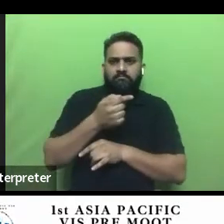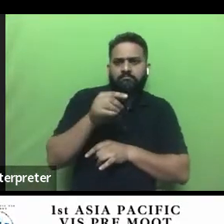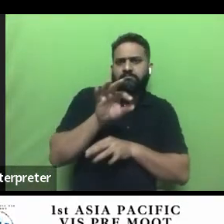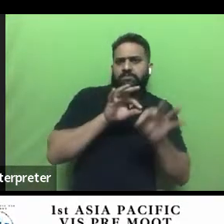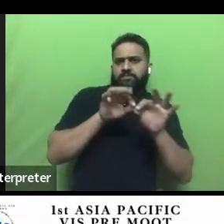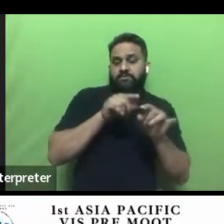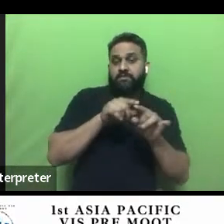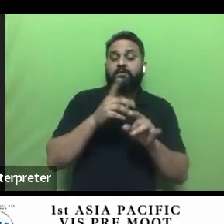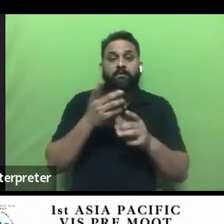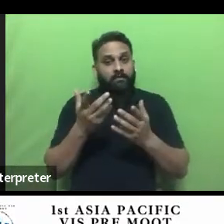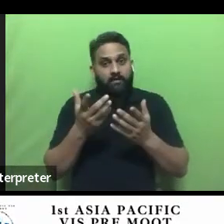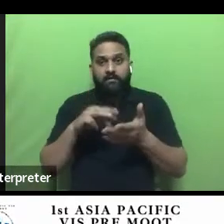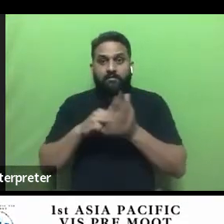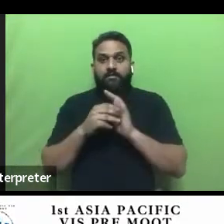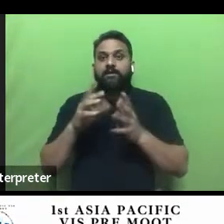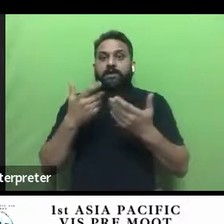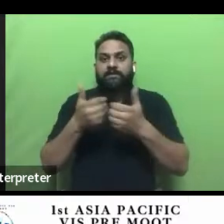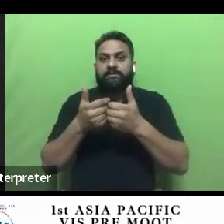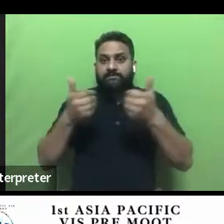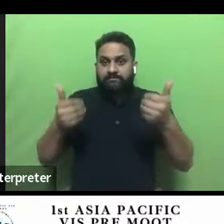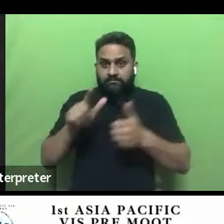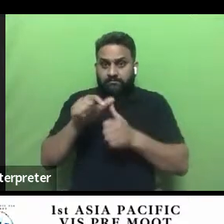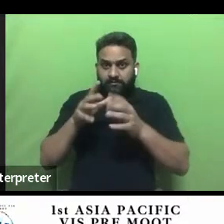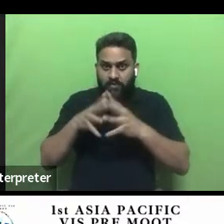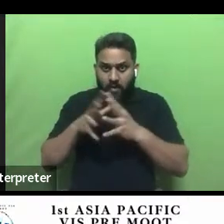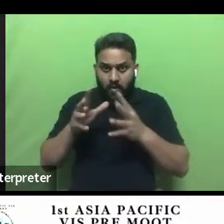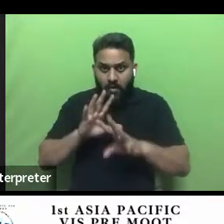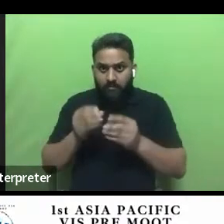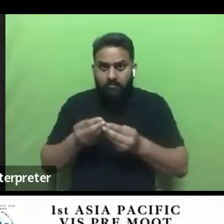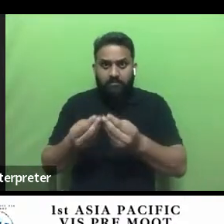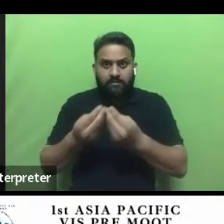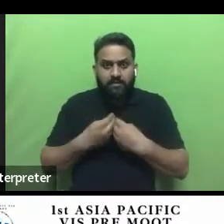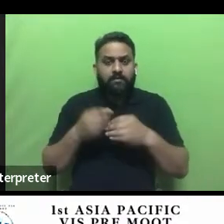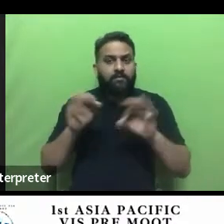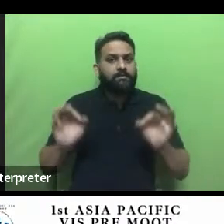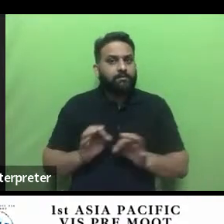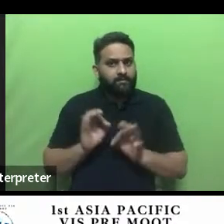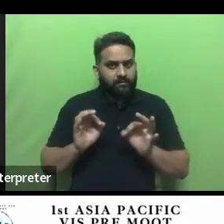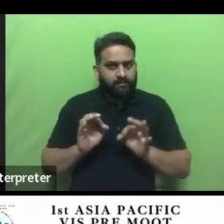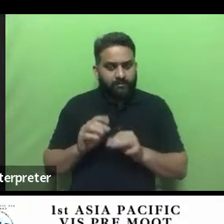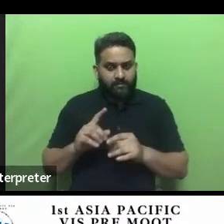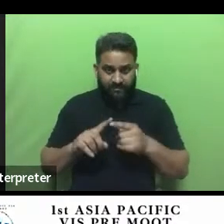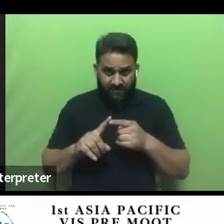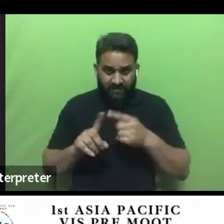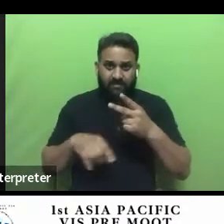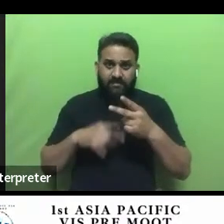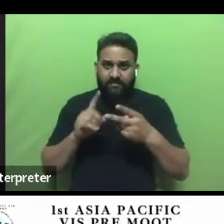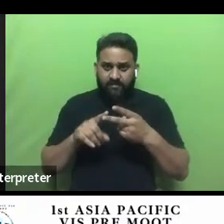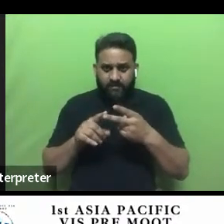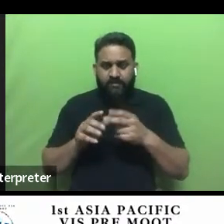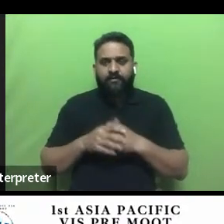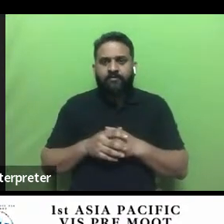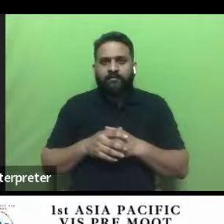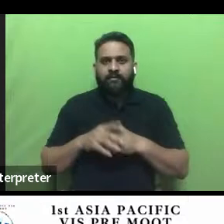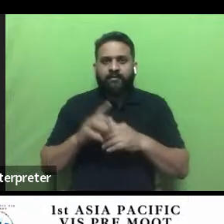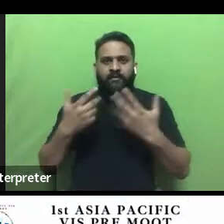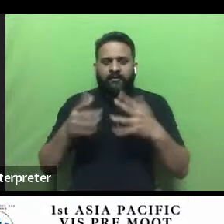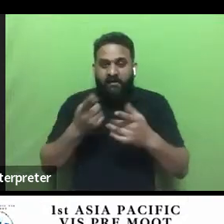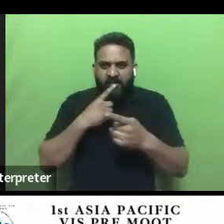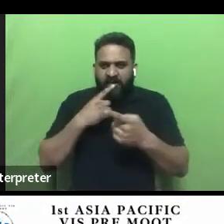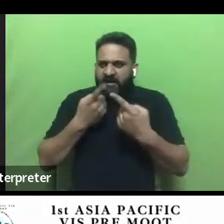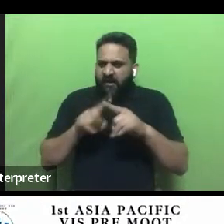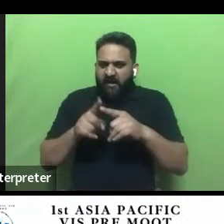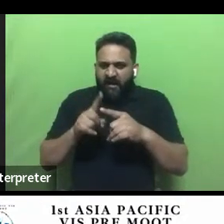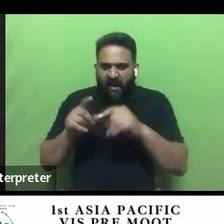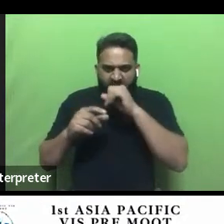not provide a separate law itself to govern the arbitration agreement, and secondly, that nowhere in the factual matrix